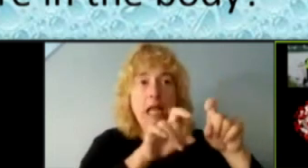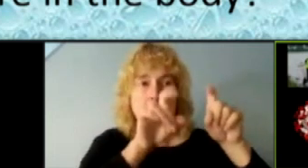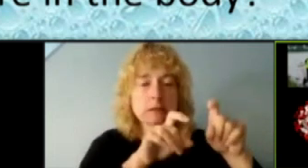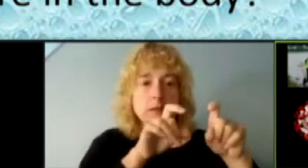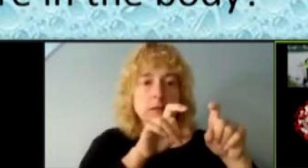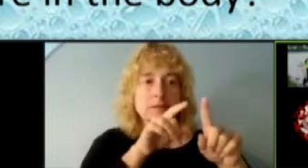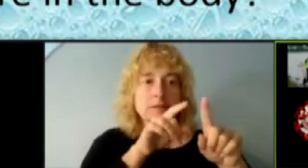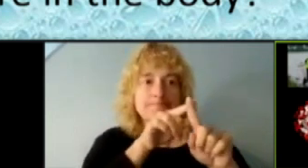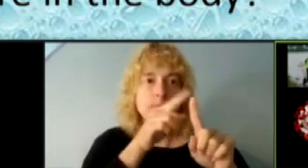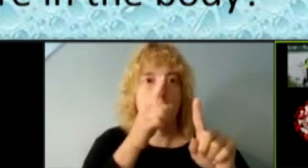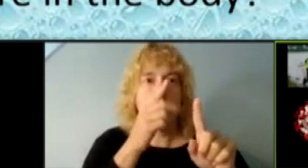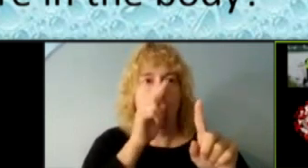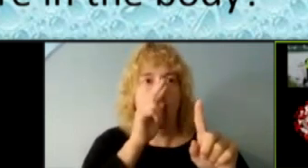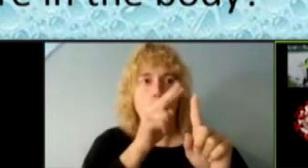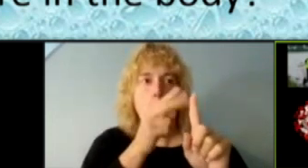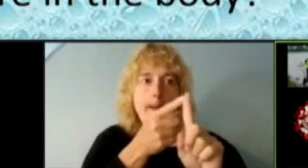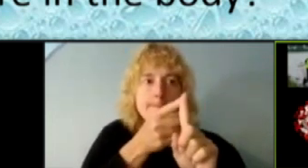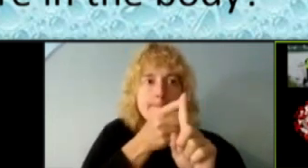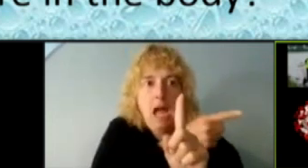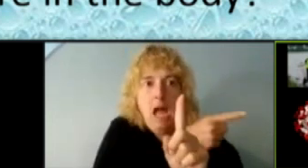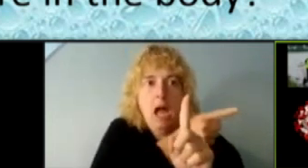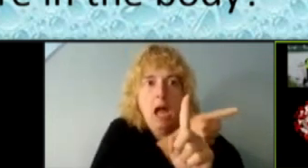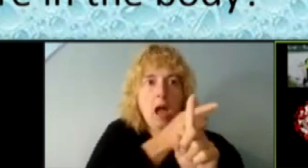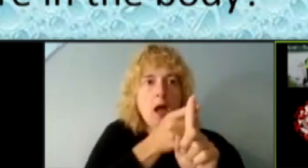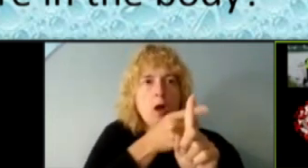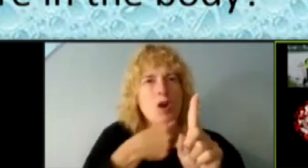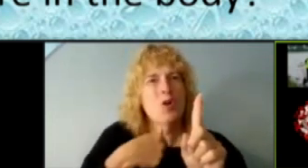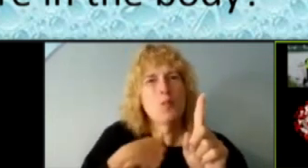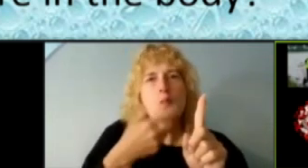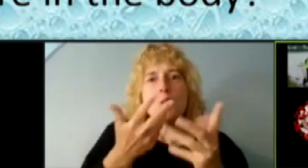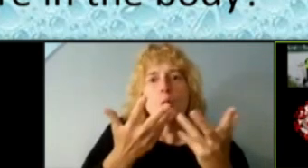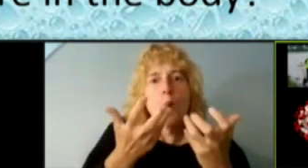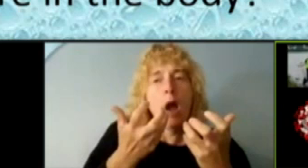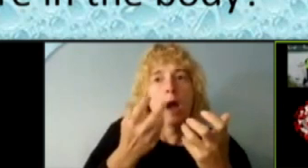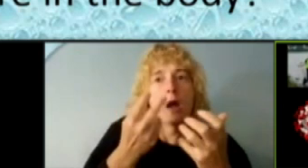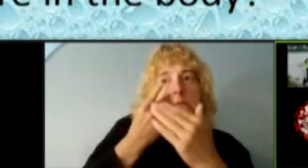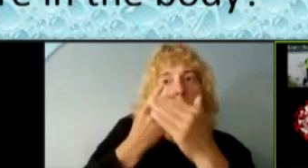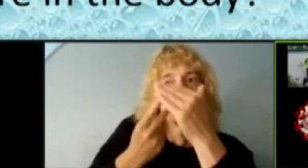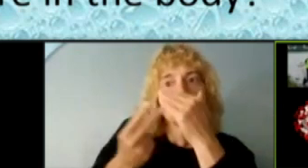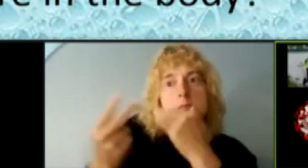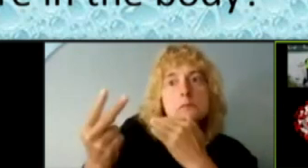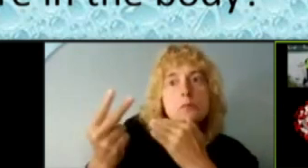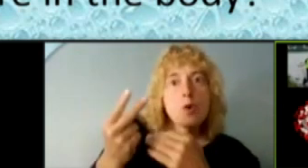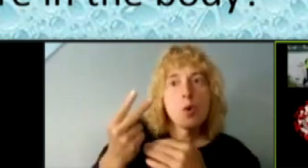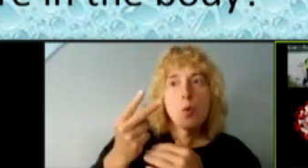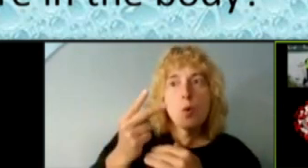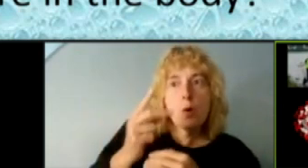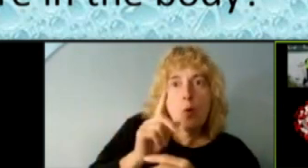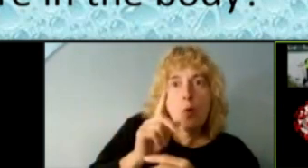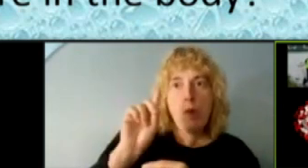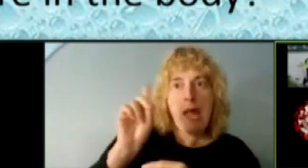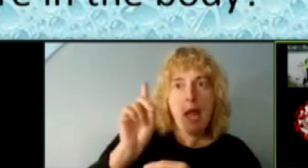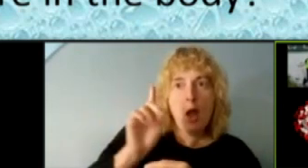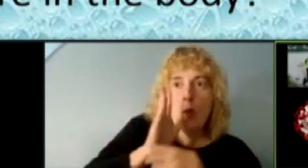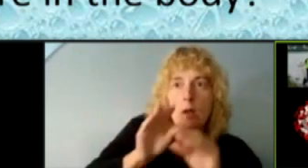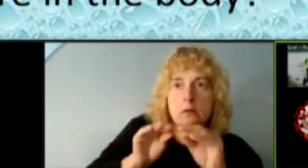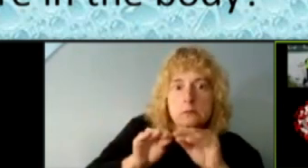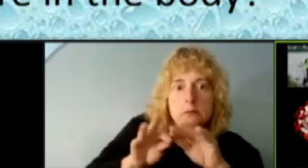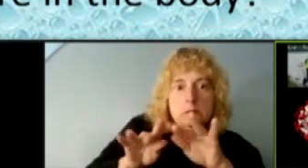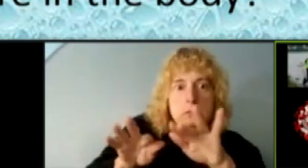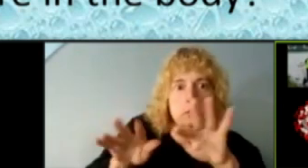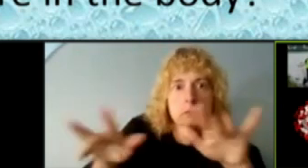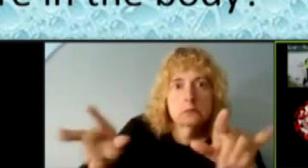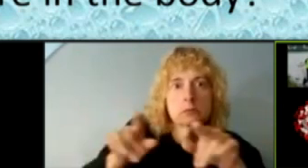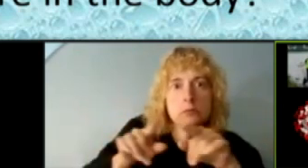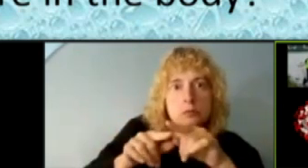back. We wanted to predict where the disease would be confirmed next. To do that,